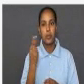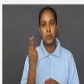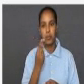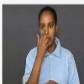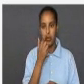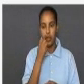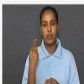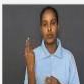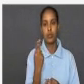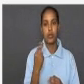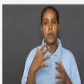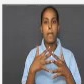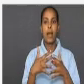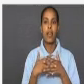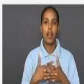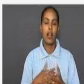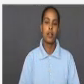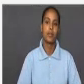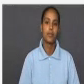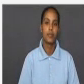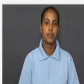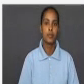and useful material.